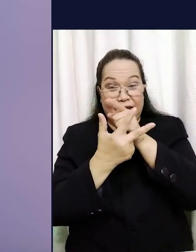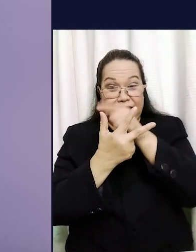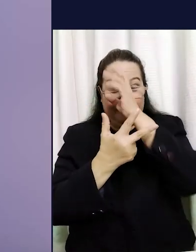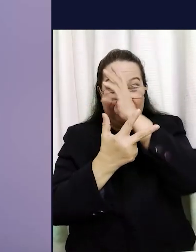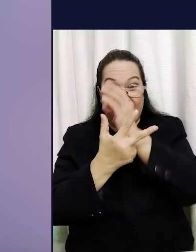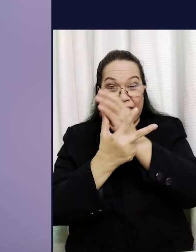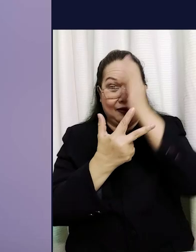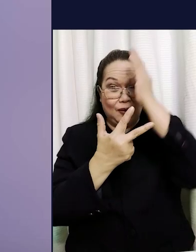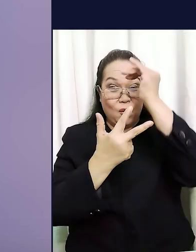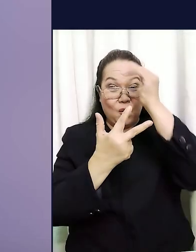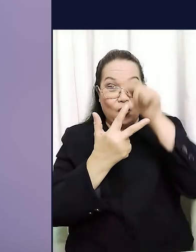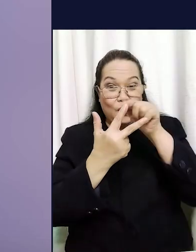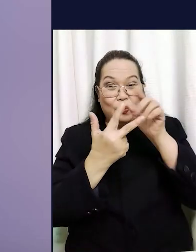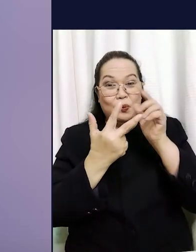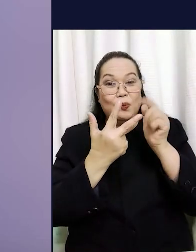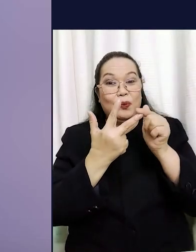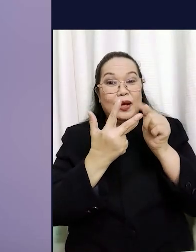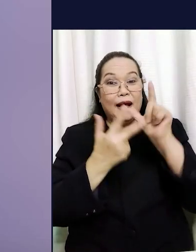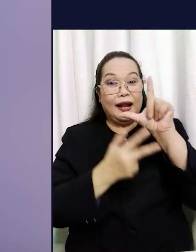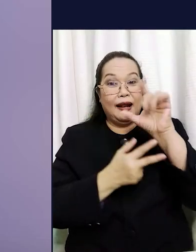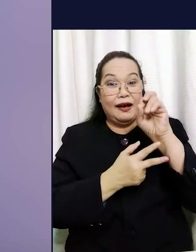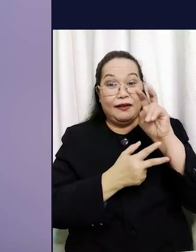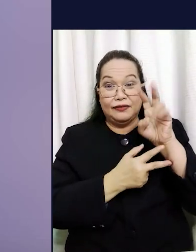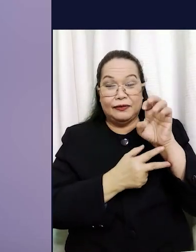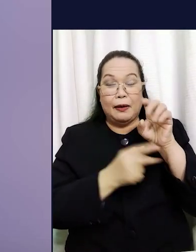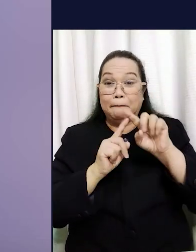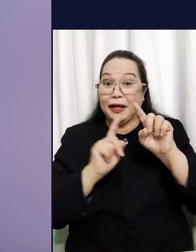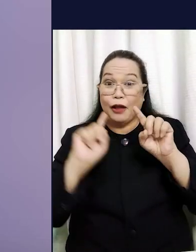And moving towards the last verse,